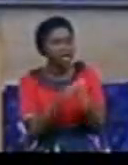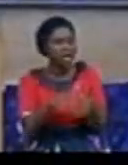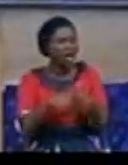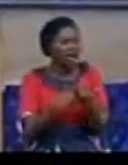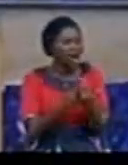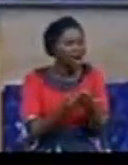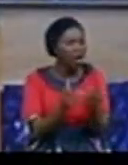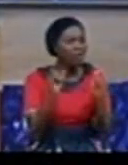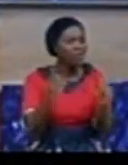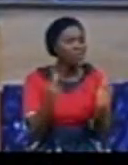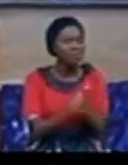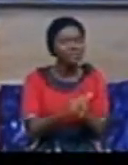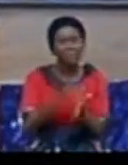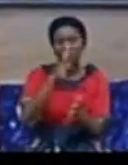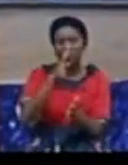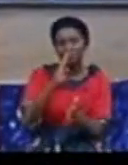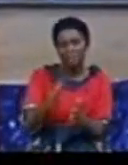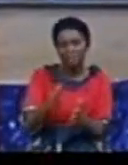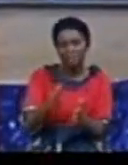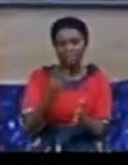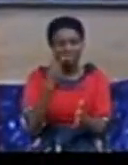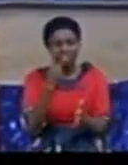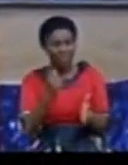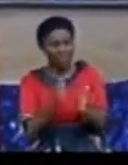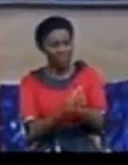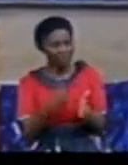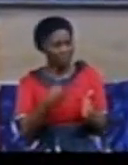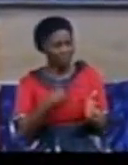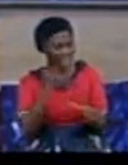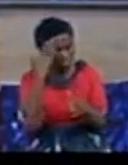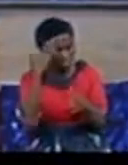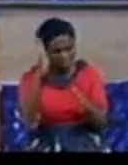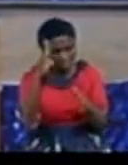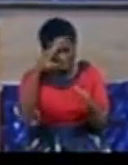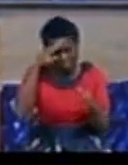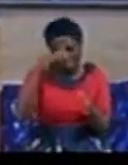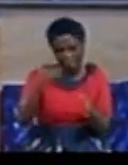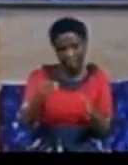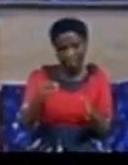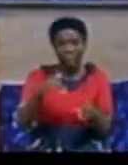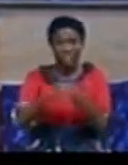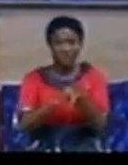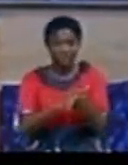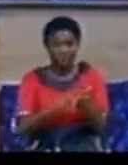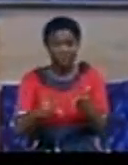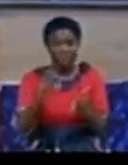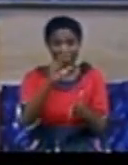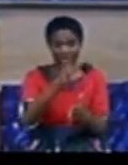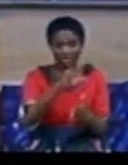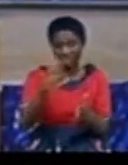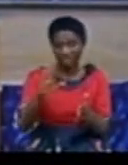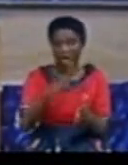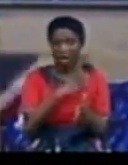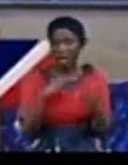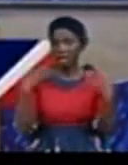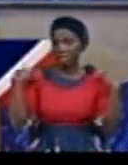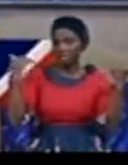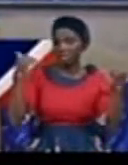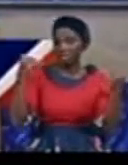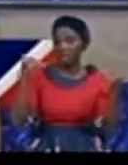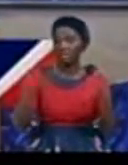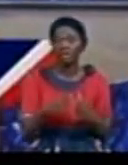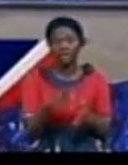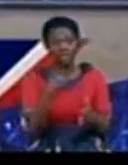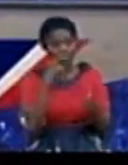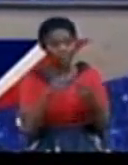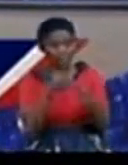That confirms he was a virgin. And now the answer in verse 35, and the angel answered and said unto